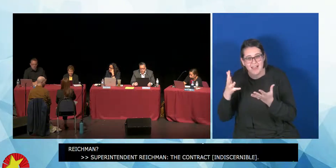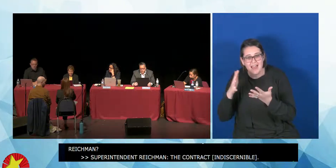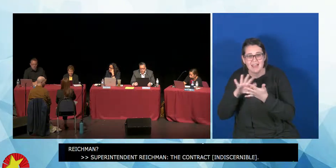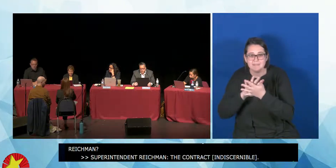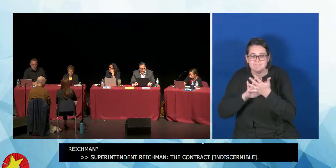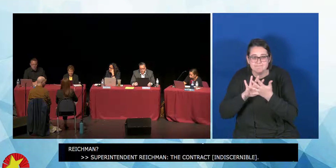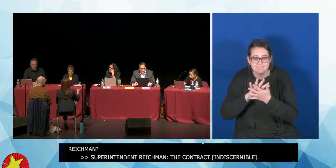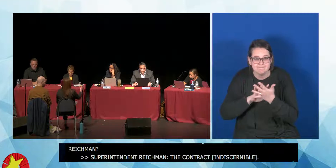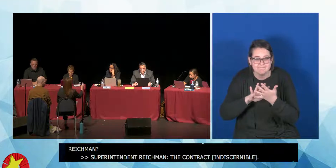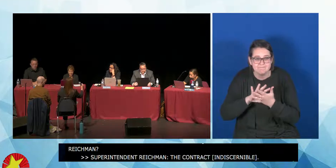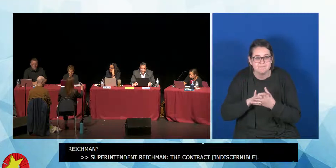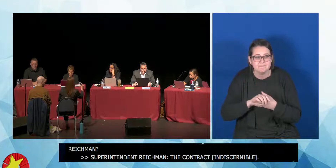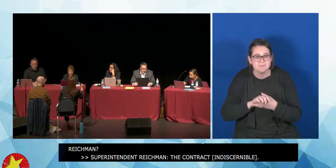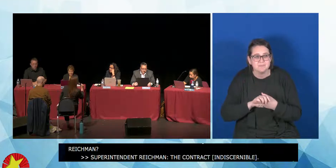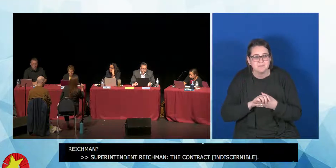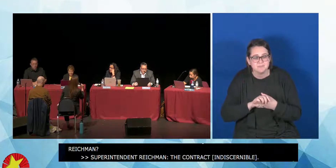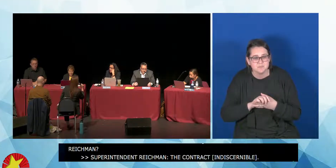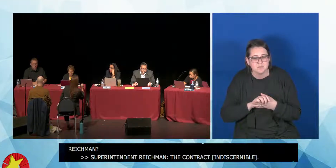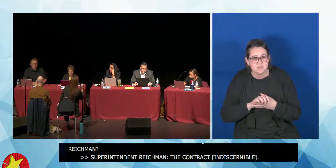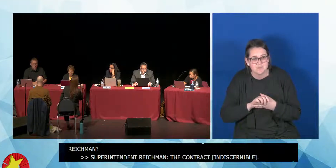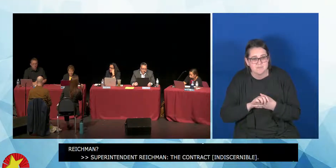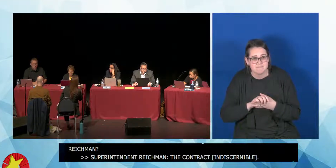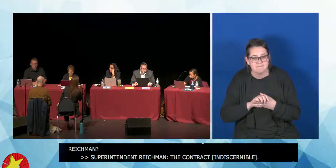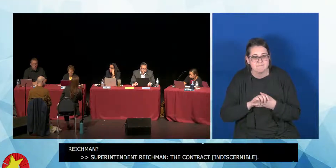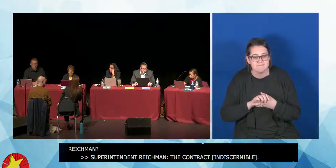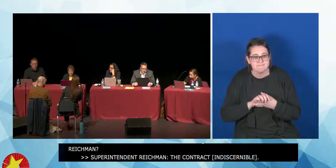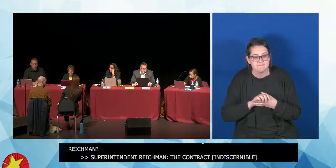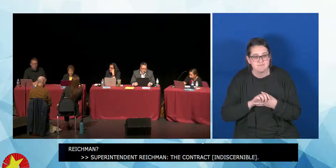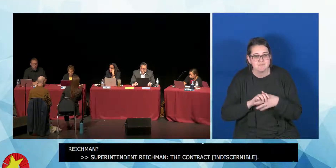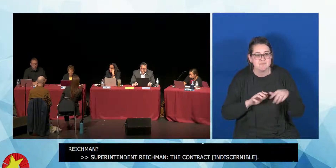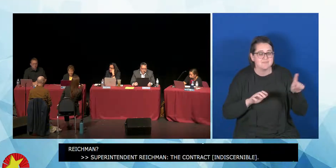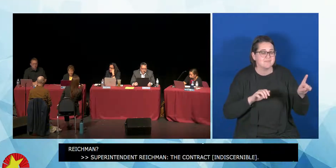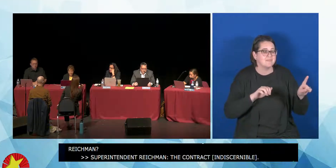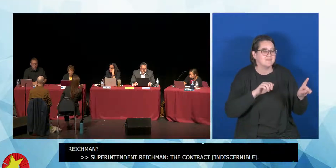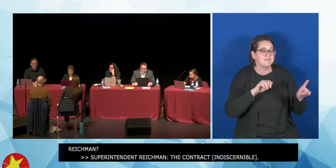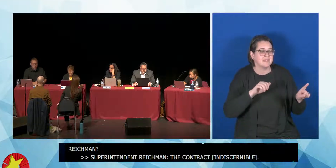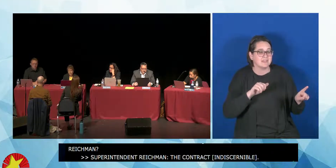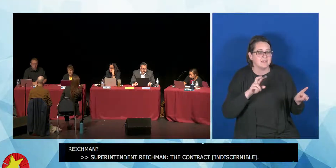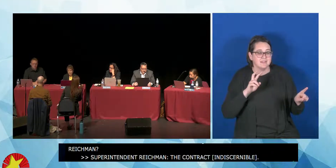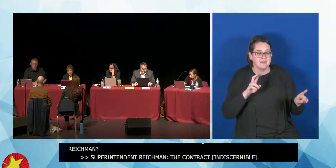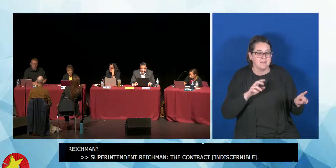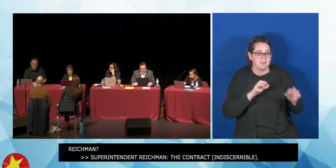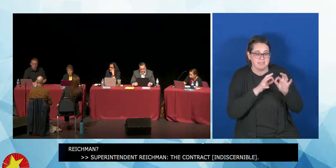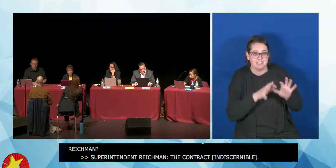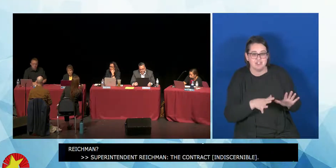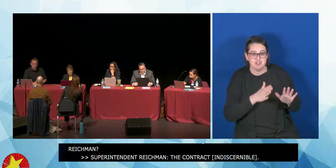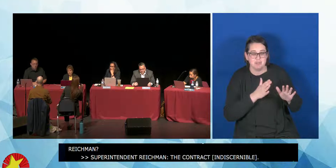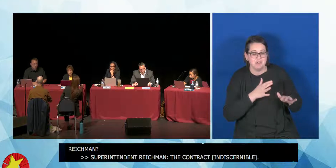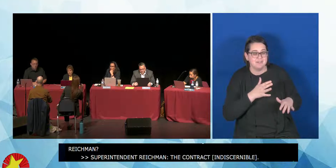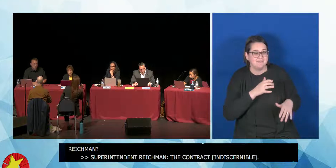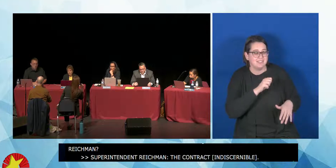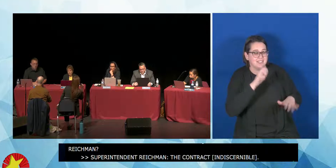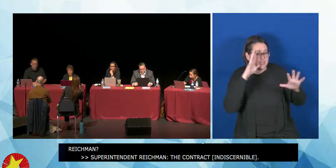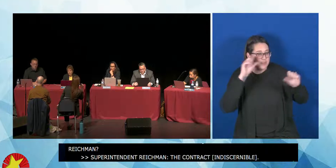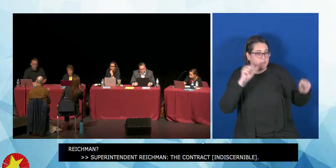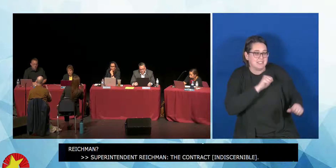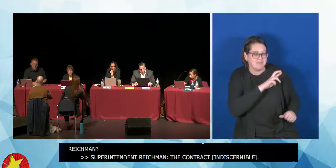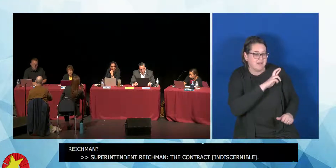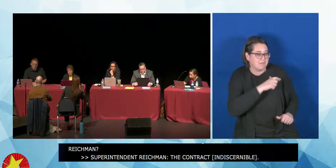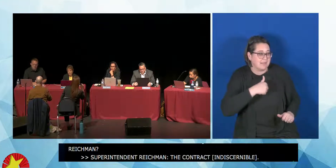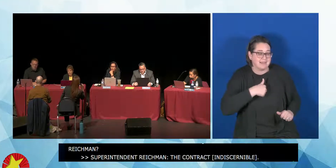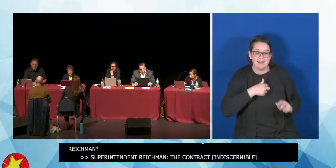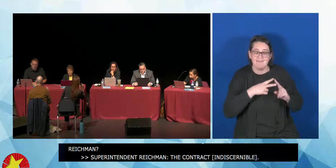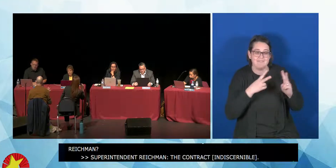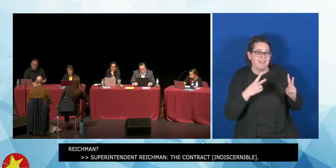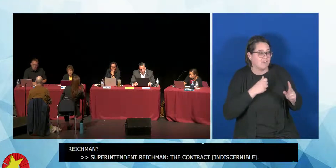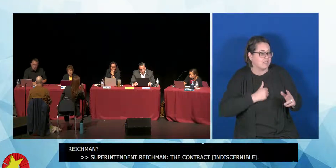services to students on the Superintendent Reichman, I'm very sorry to interrupt. Can you please start your statement over? We're having a